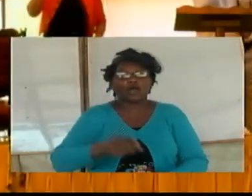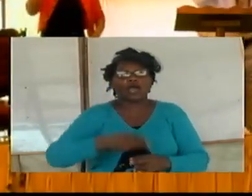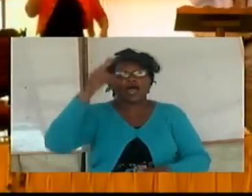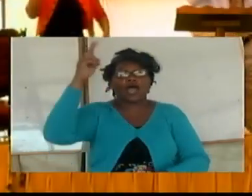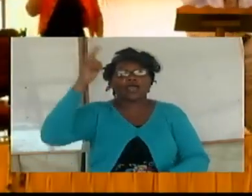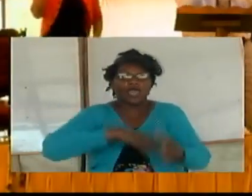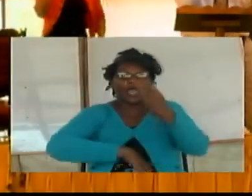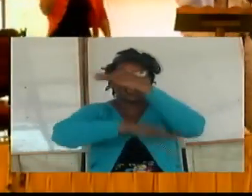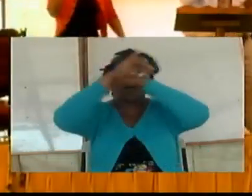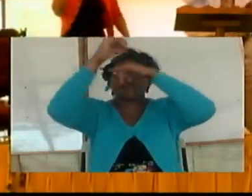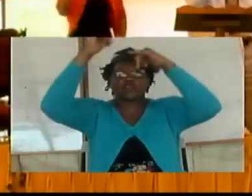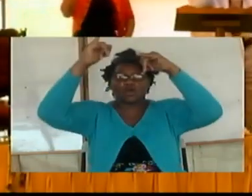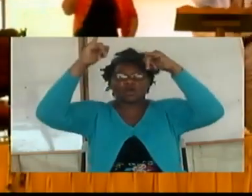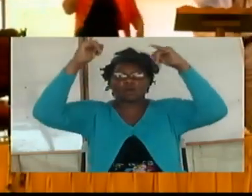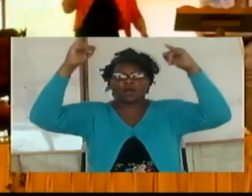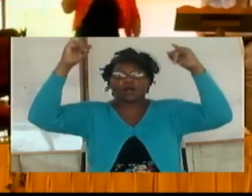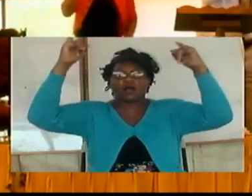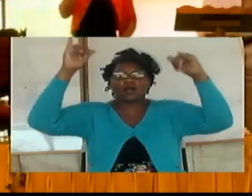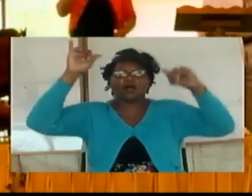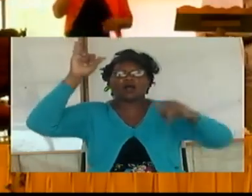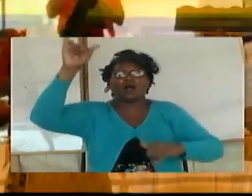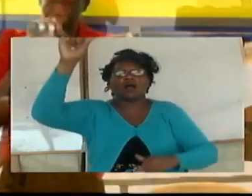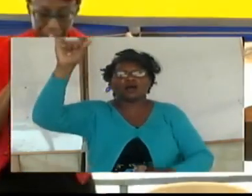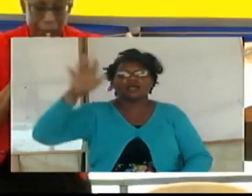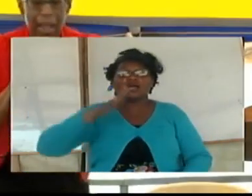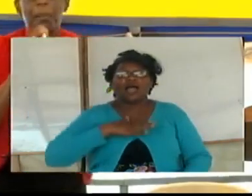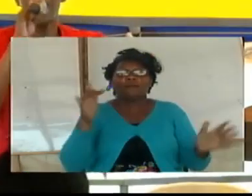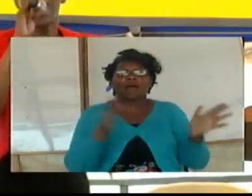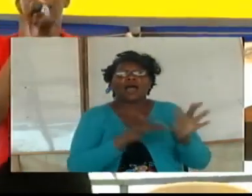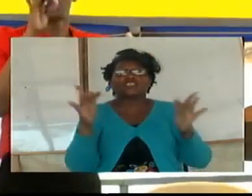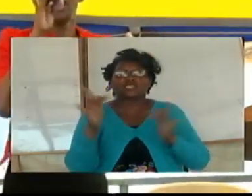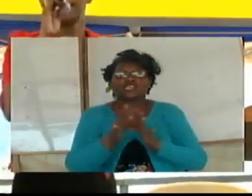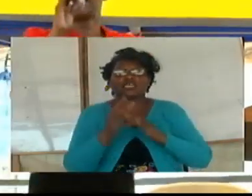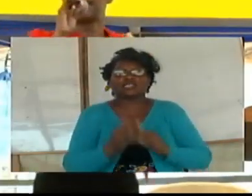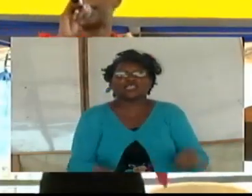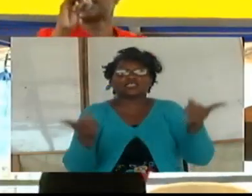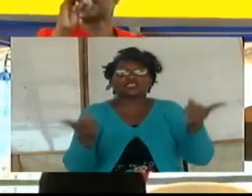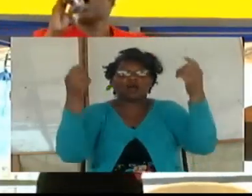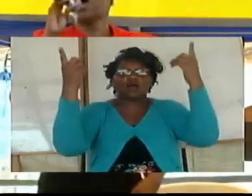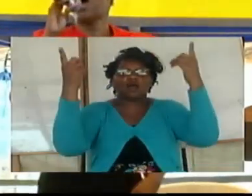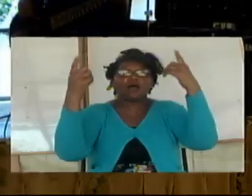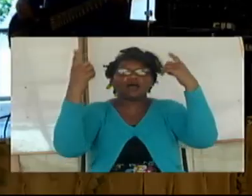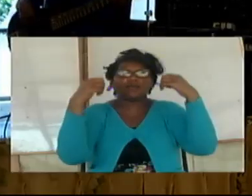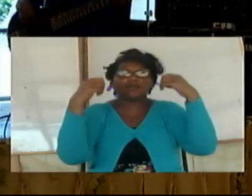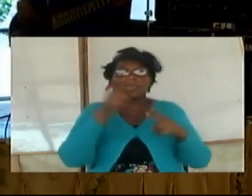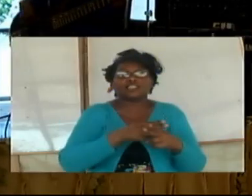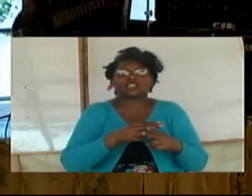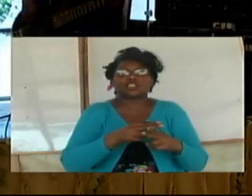one has ever won. My Jesus is coming,